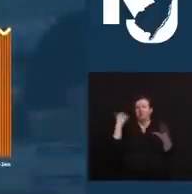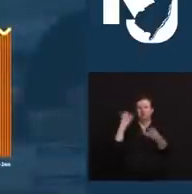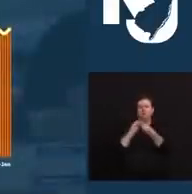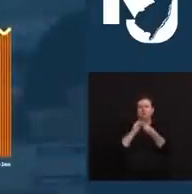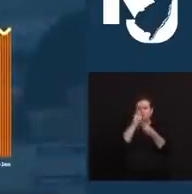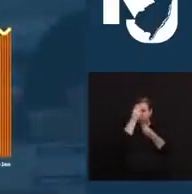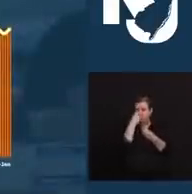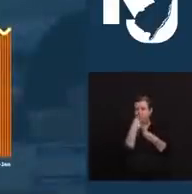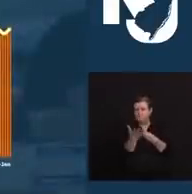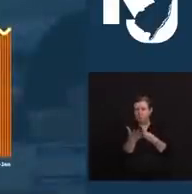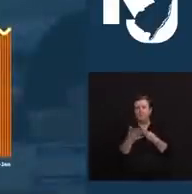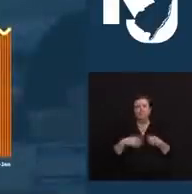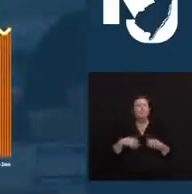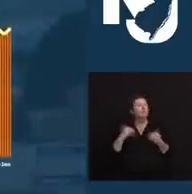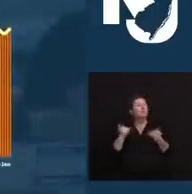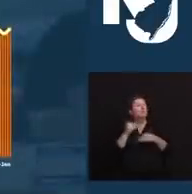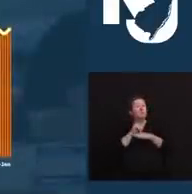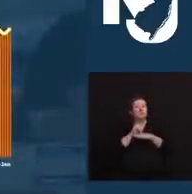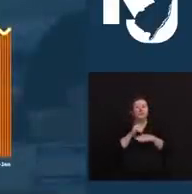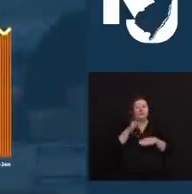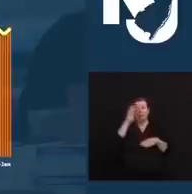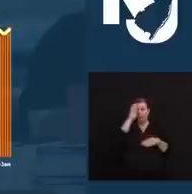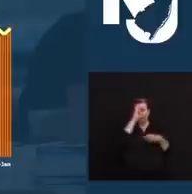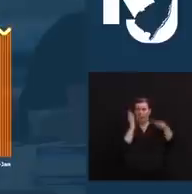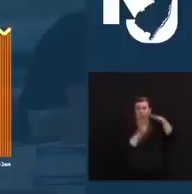is a number that we all watch like a hawk,